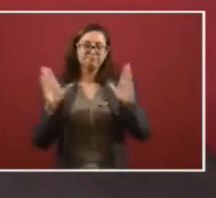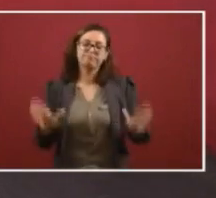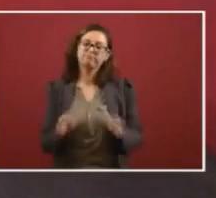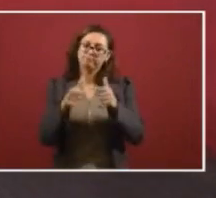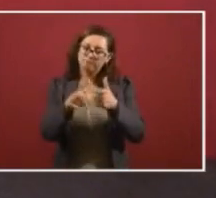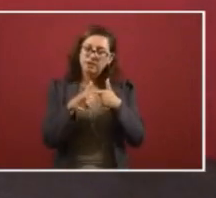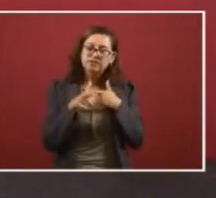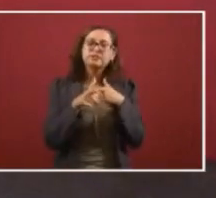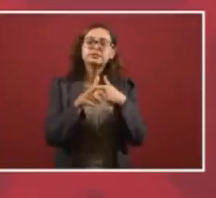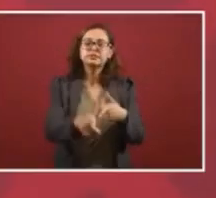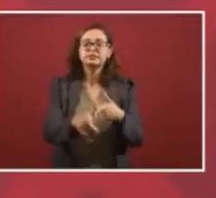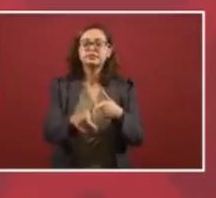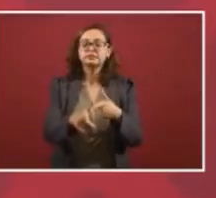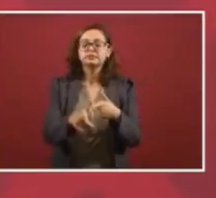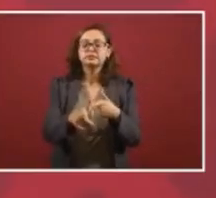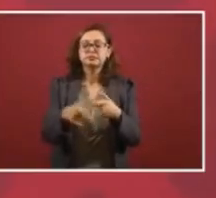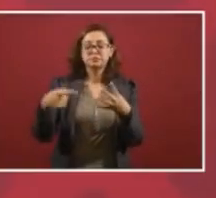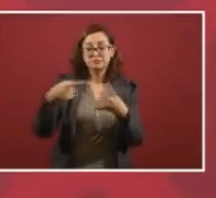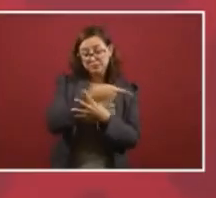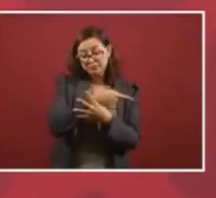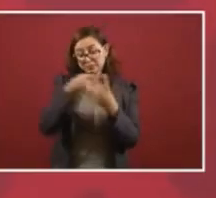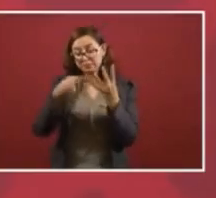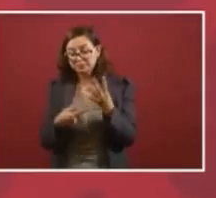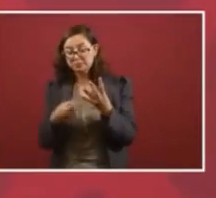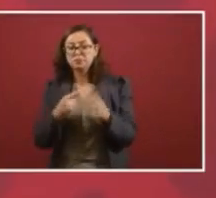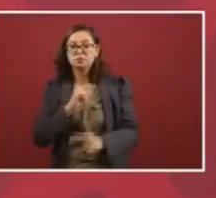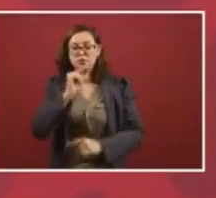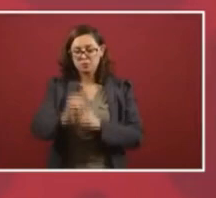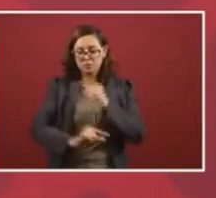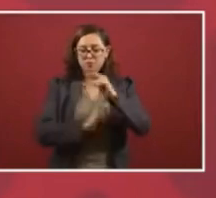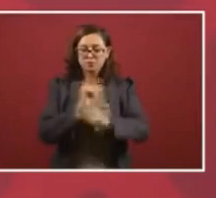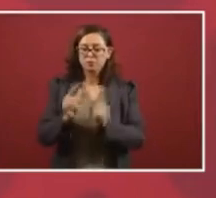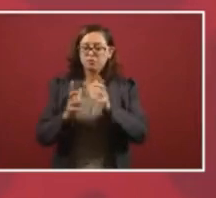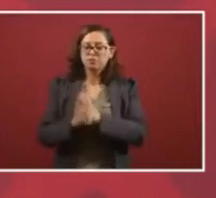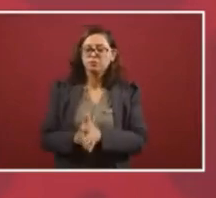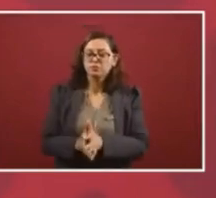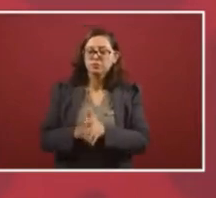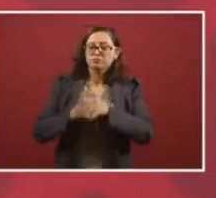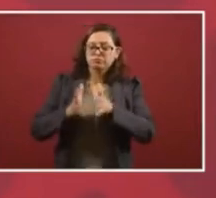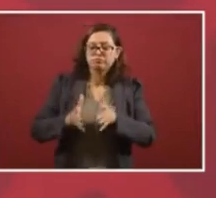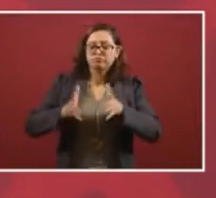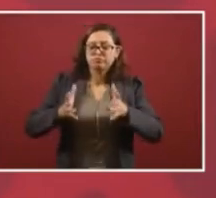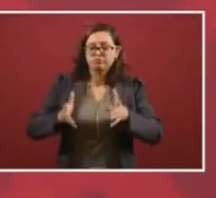for growth, which is growing